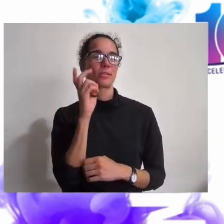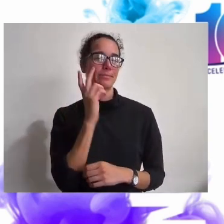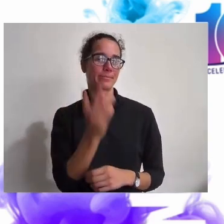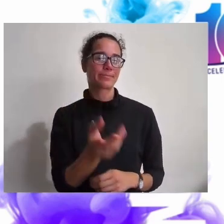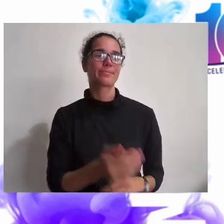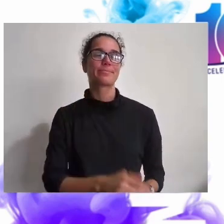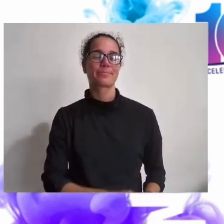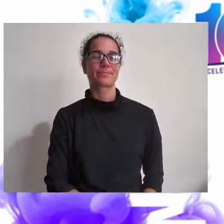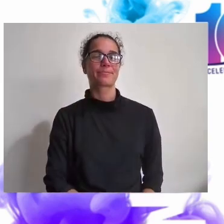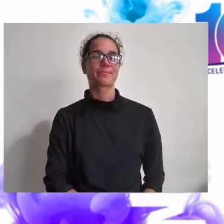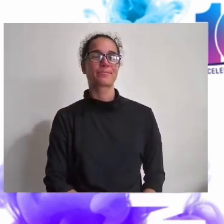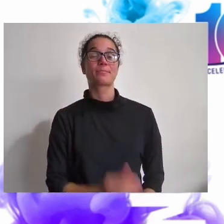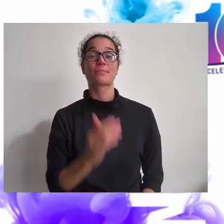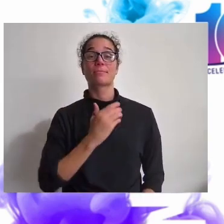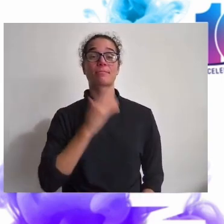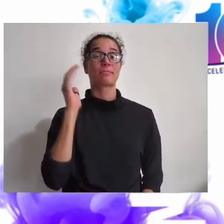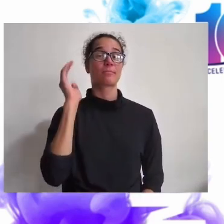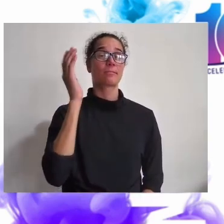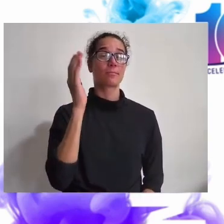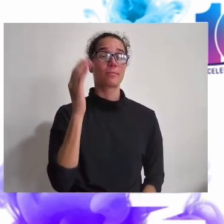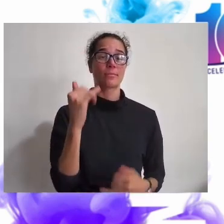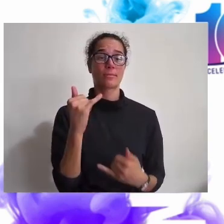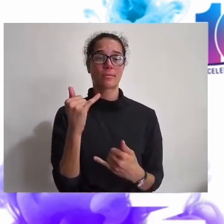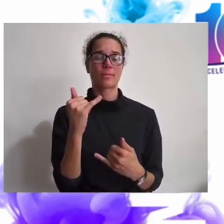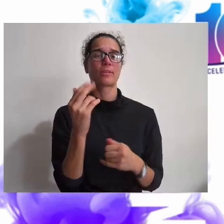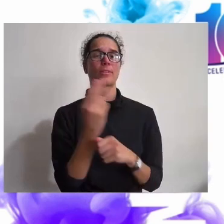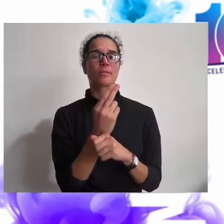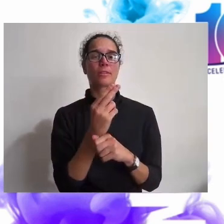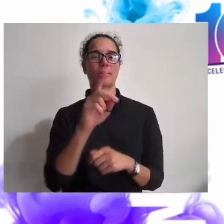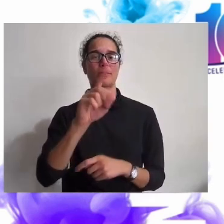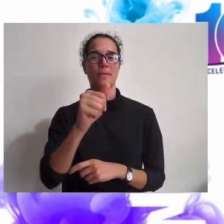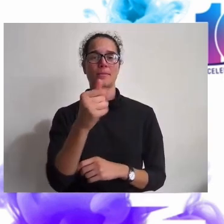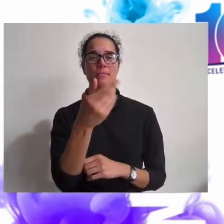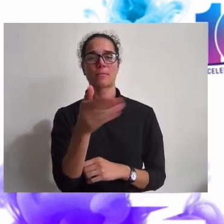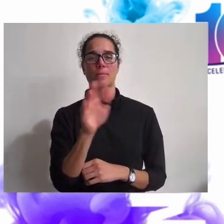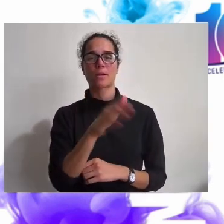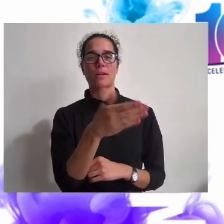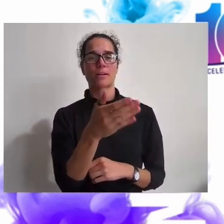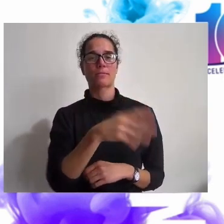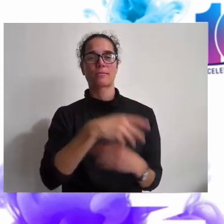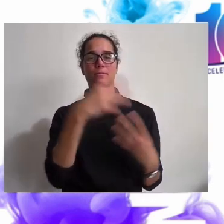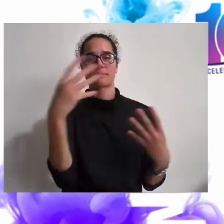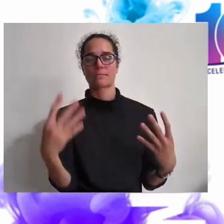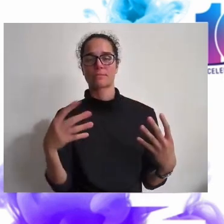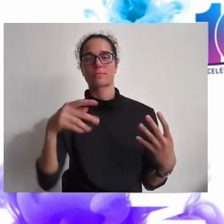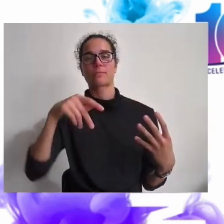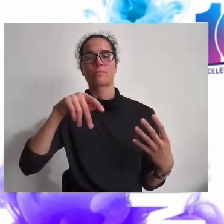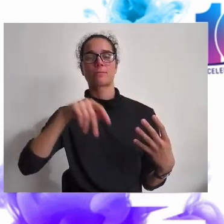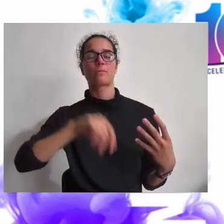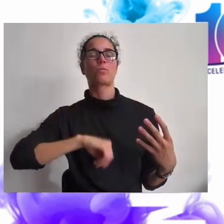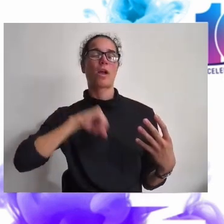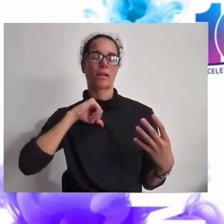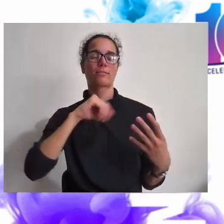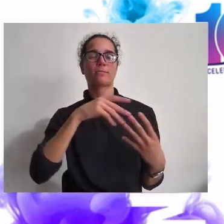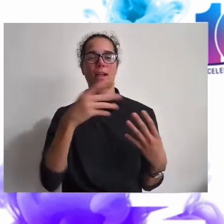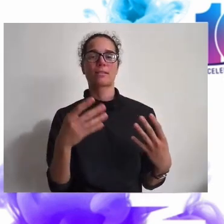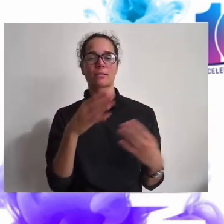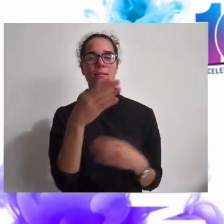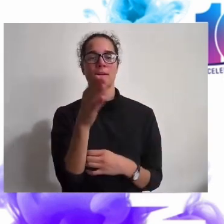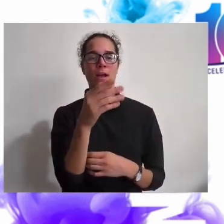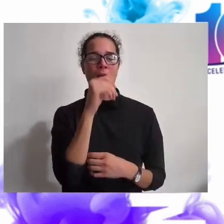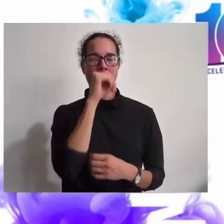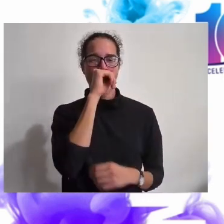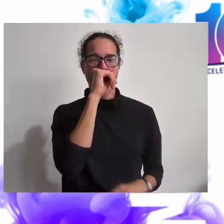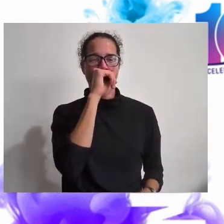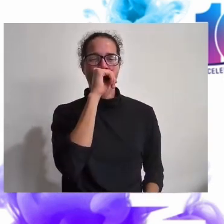Our presentation today is using the disability pride flag as an image. The charcoal gray